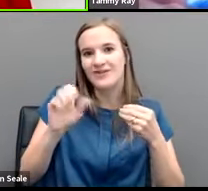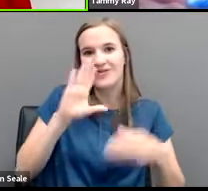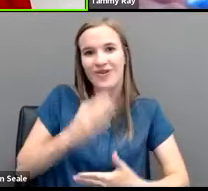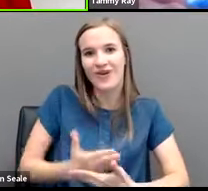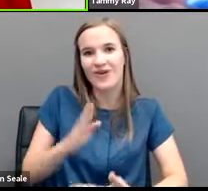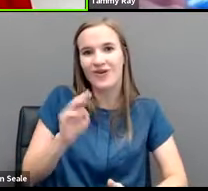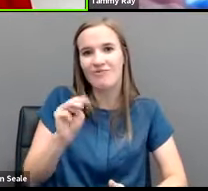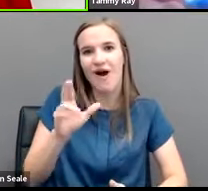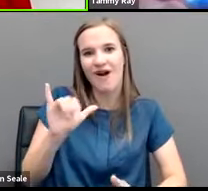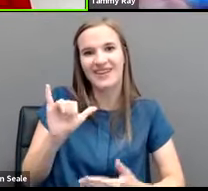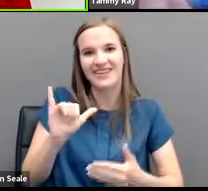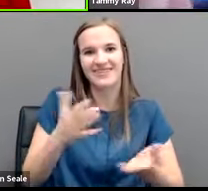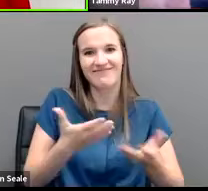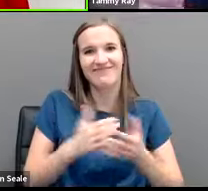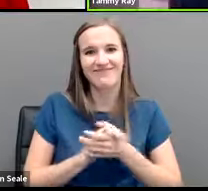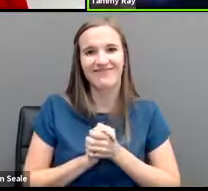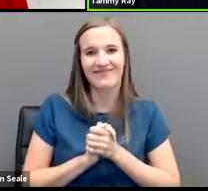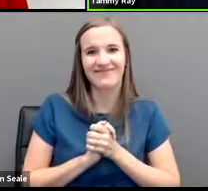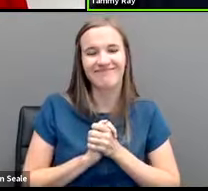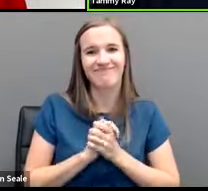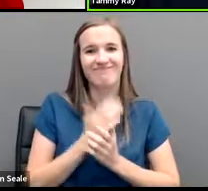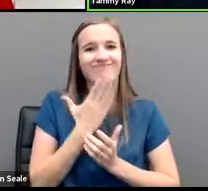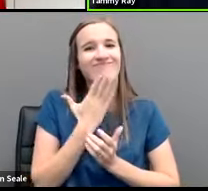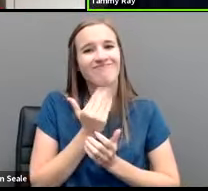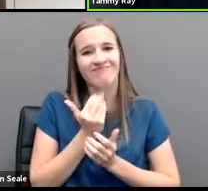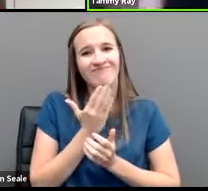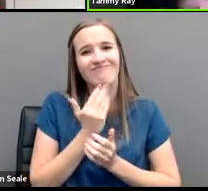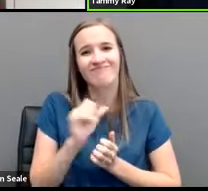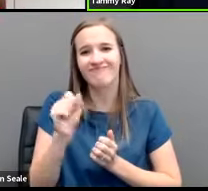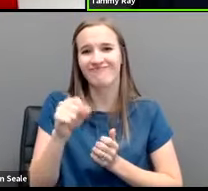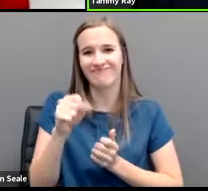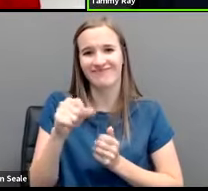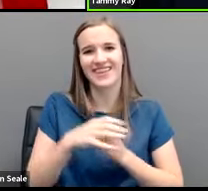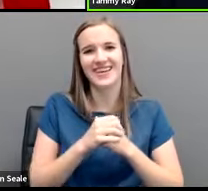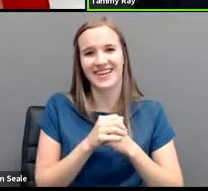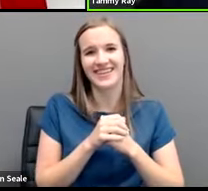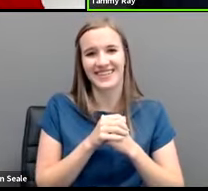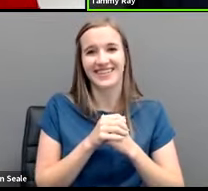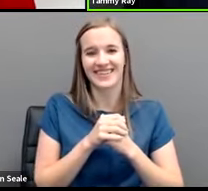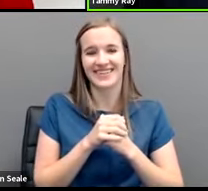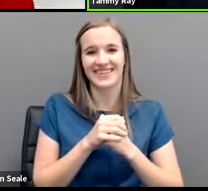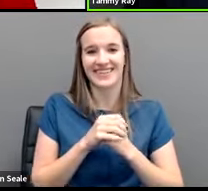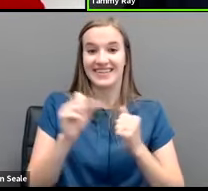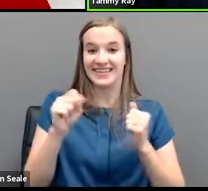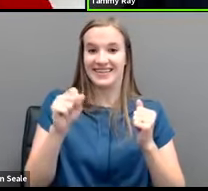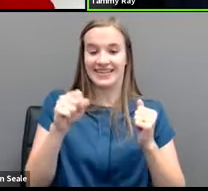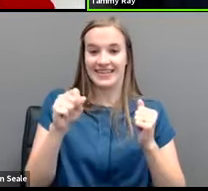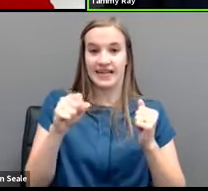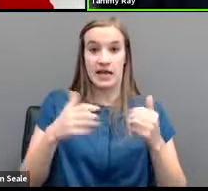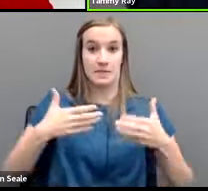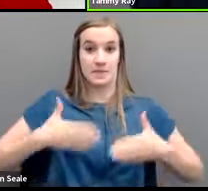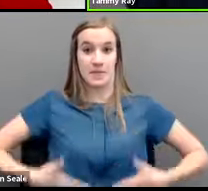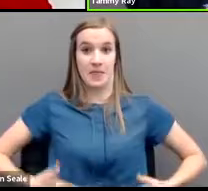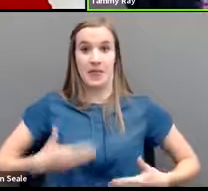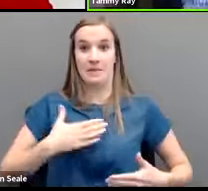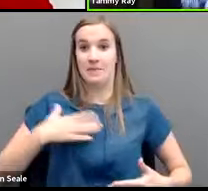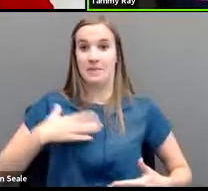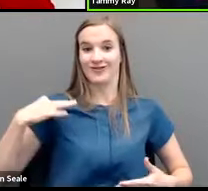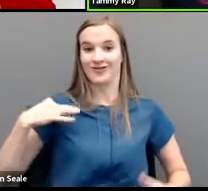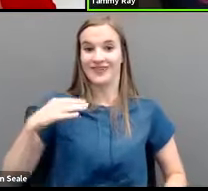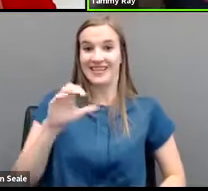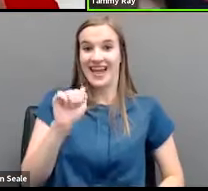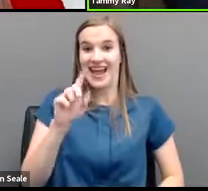Molly. Molly. Sweet girl, Molly. And yes, and I have the ADA shirt on